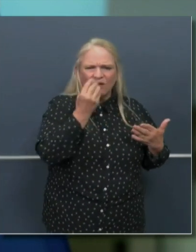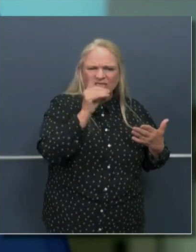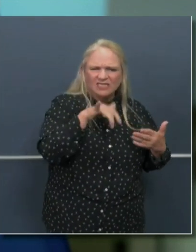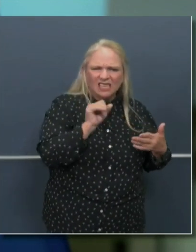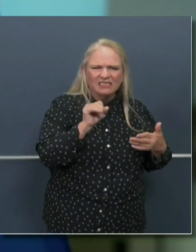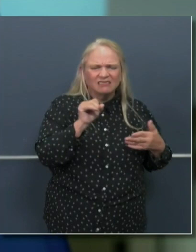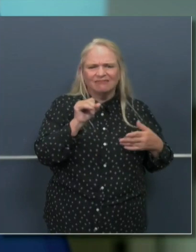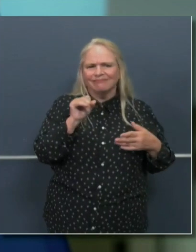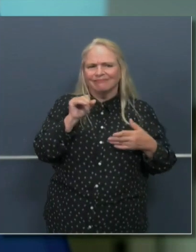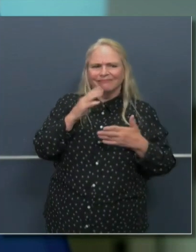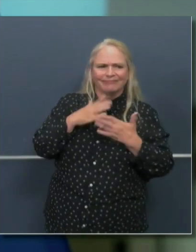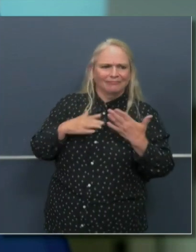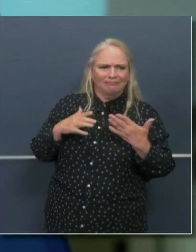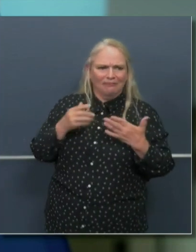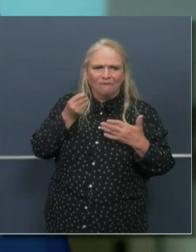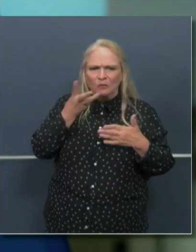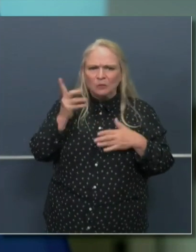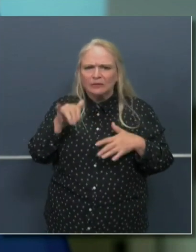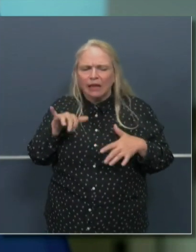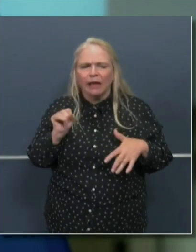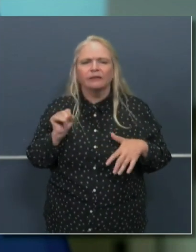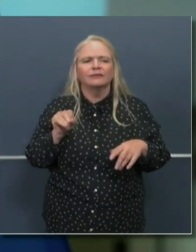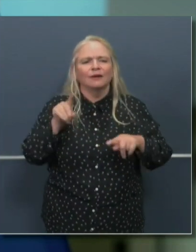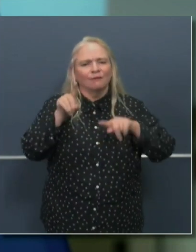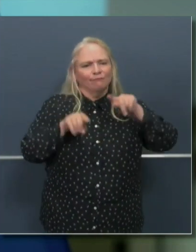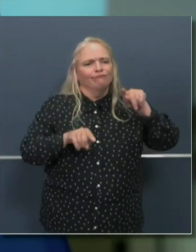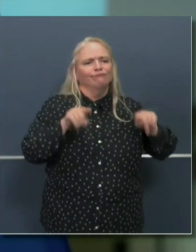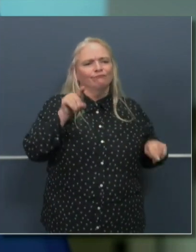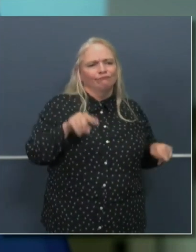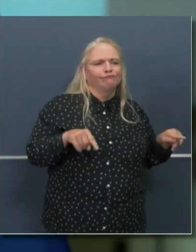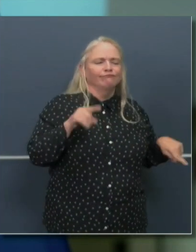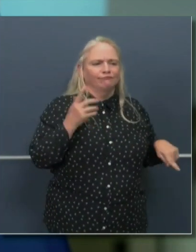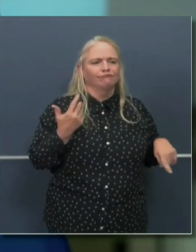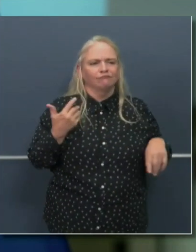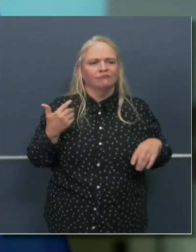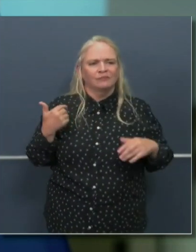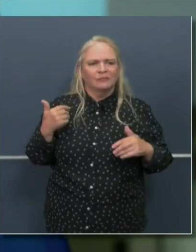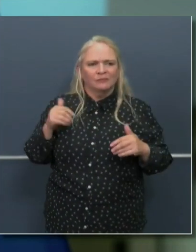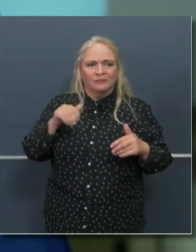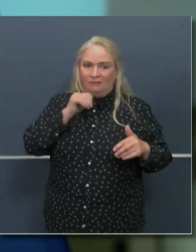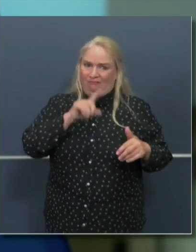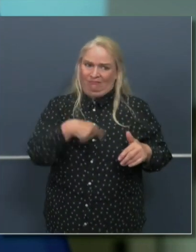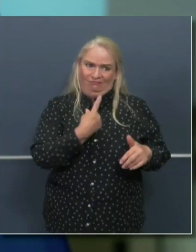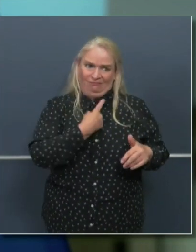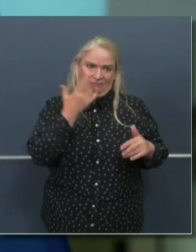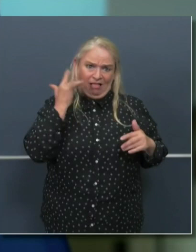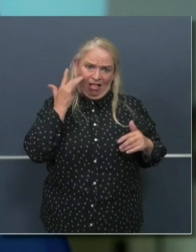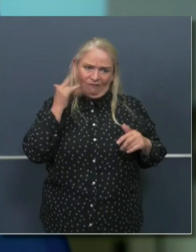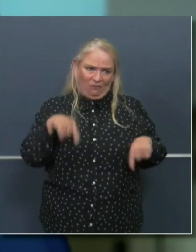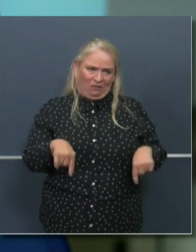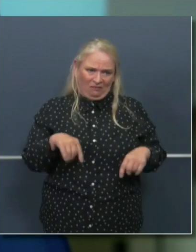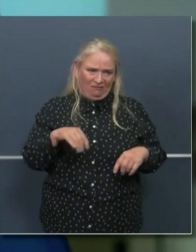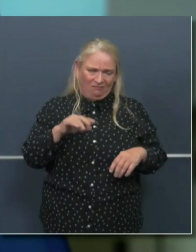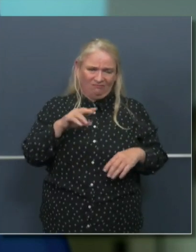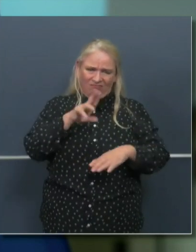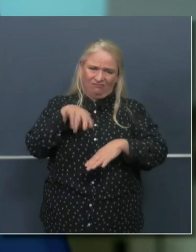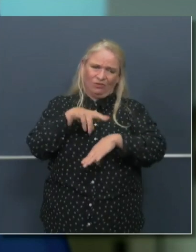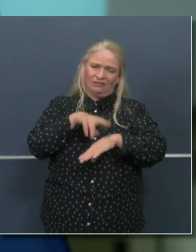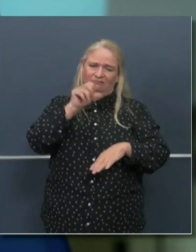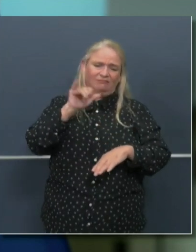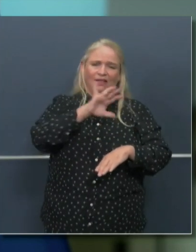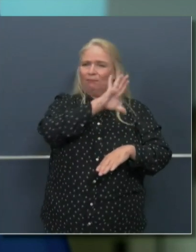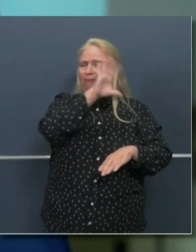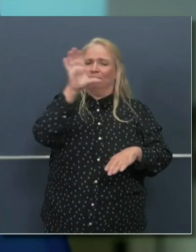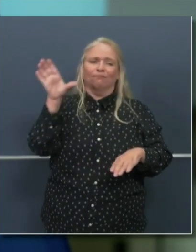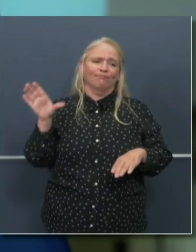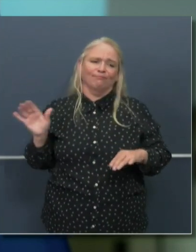a few days, and we were really making progress as a nation, not just as a state. And now you're starting to see, because of the